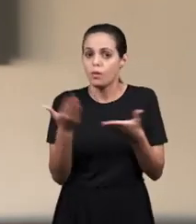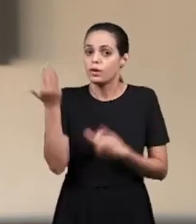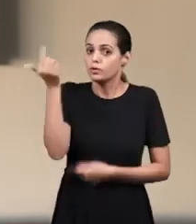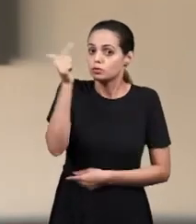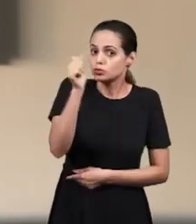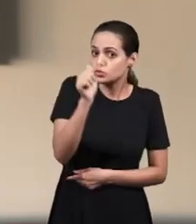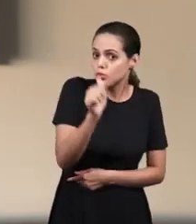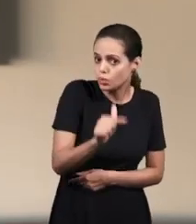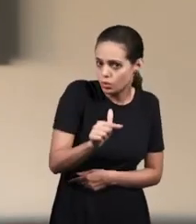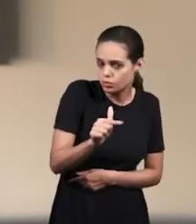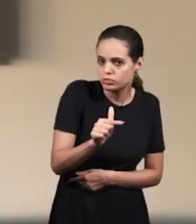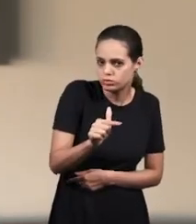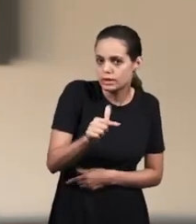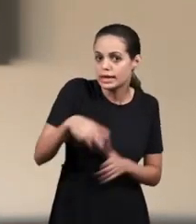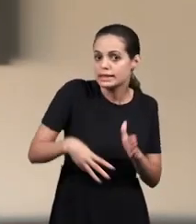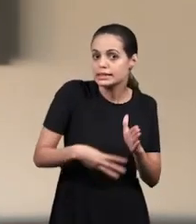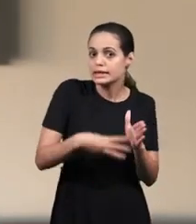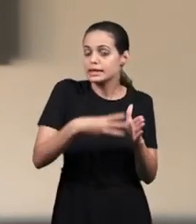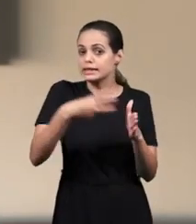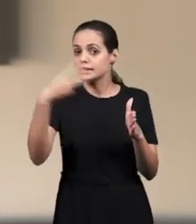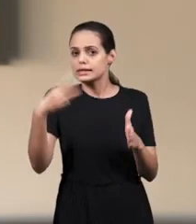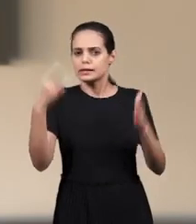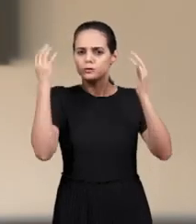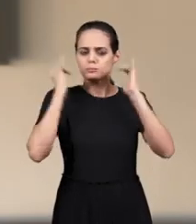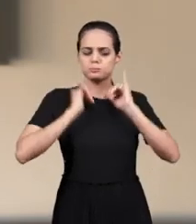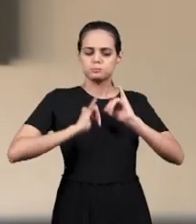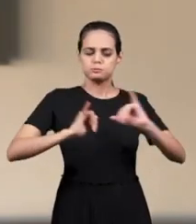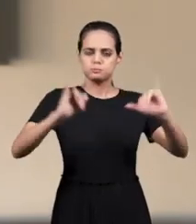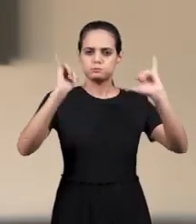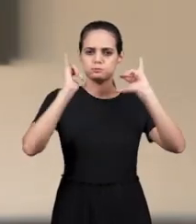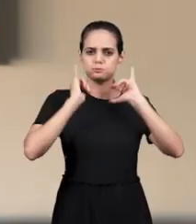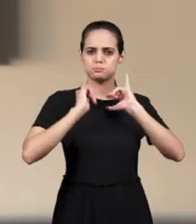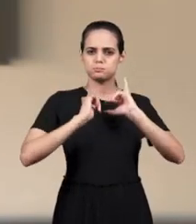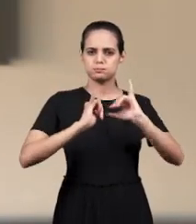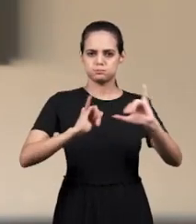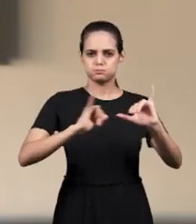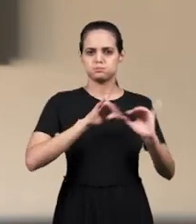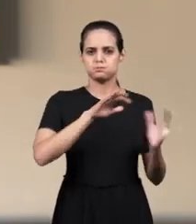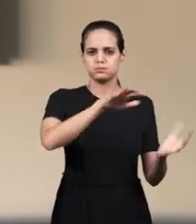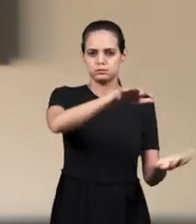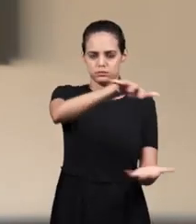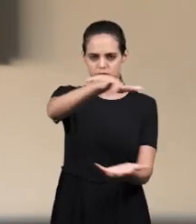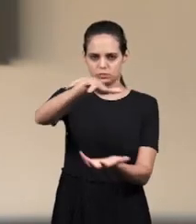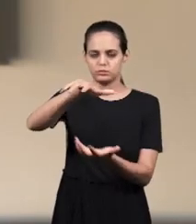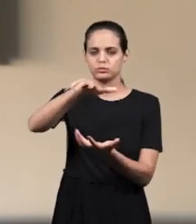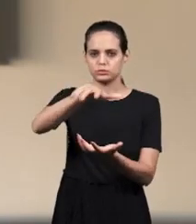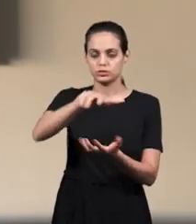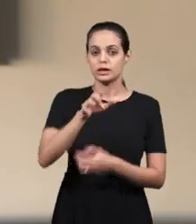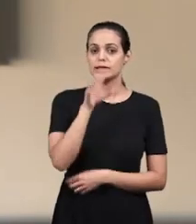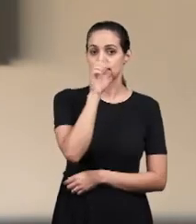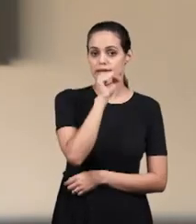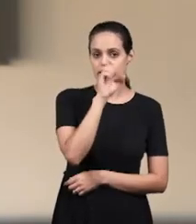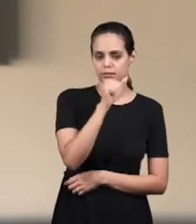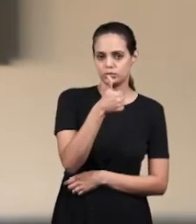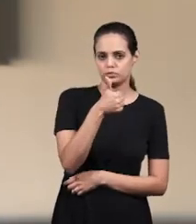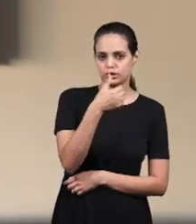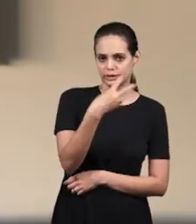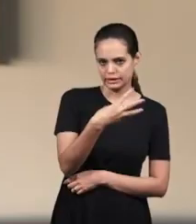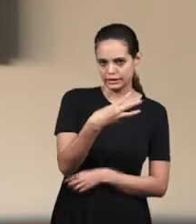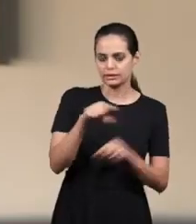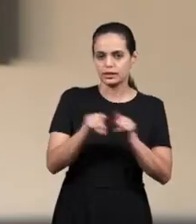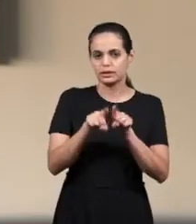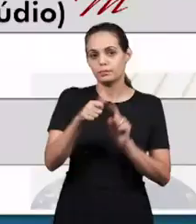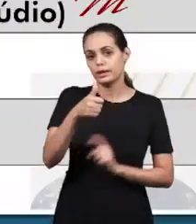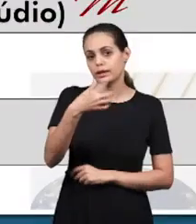and retransmitting this program periodically. And in this third time, we'd like for you to participate in